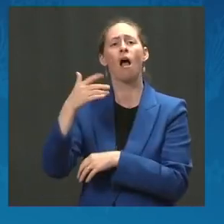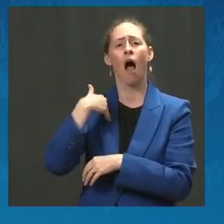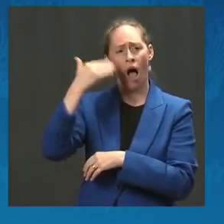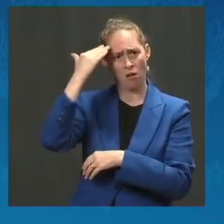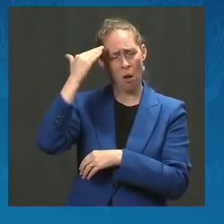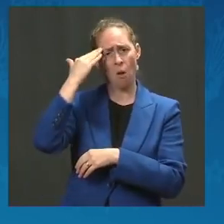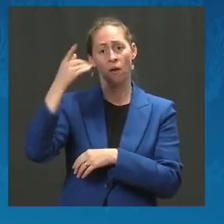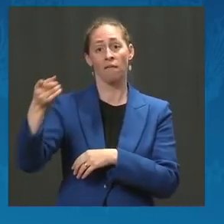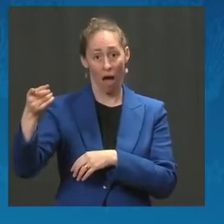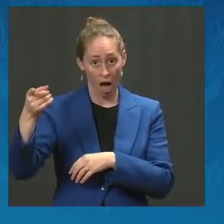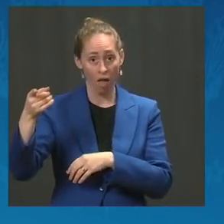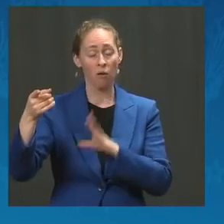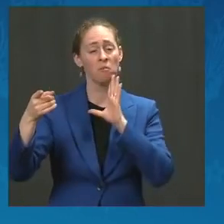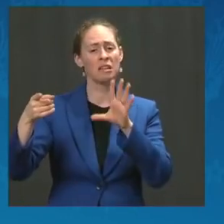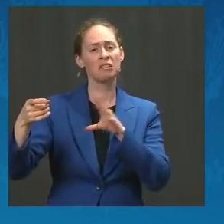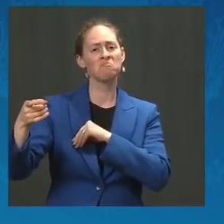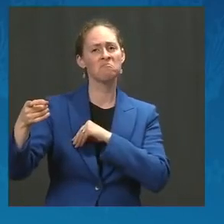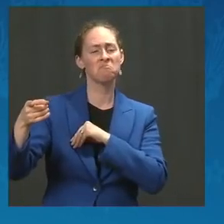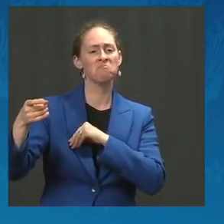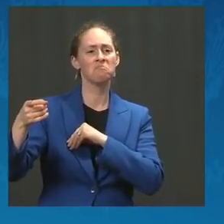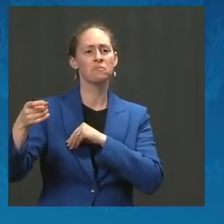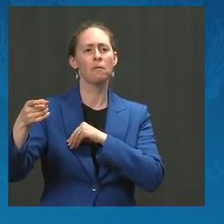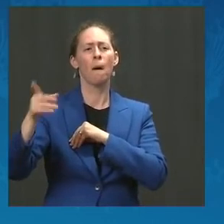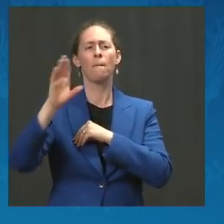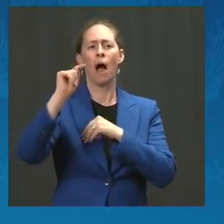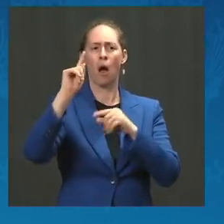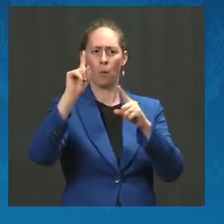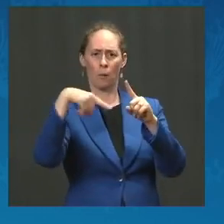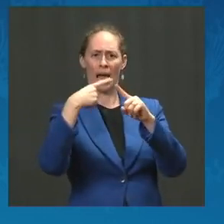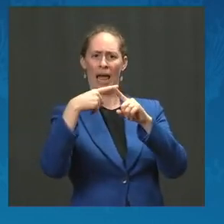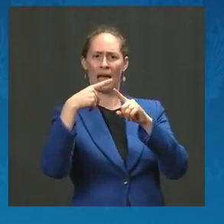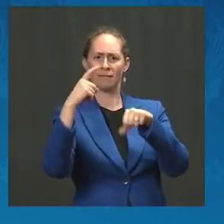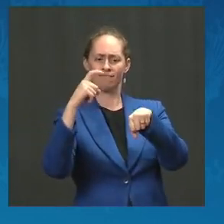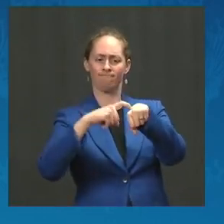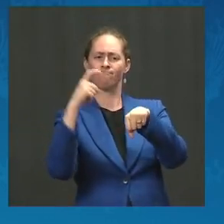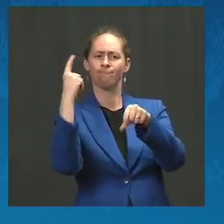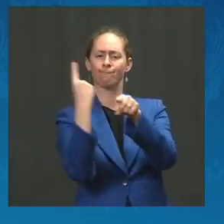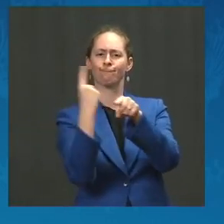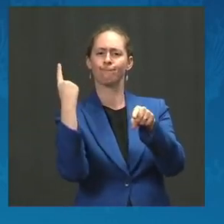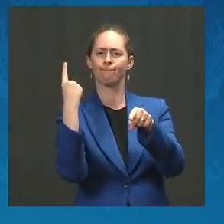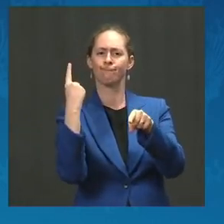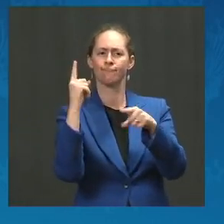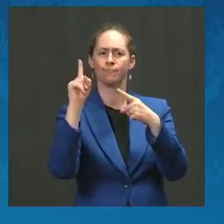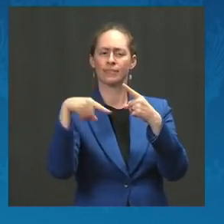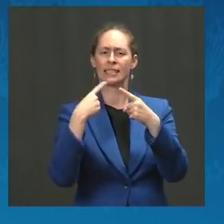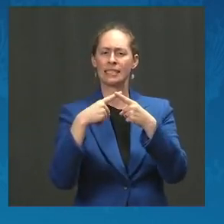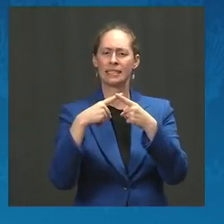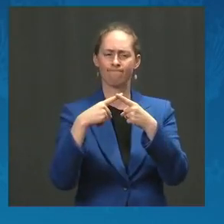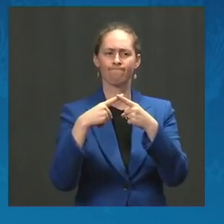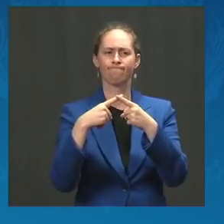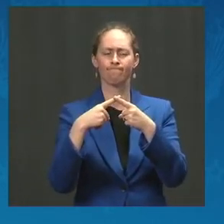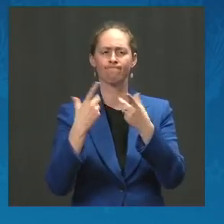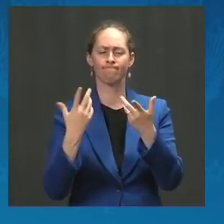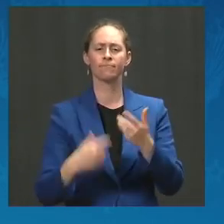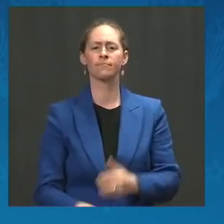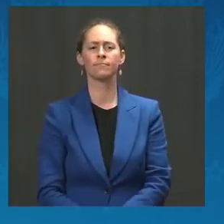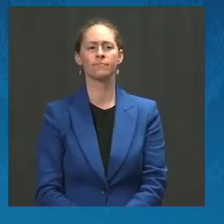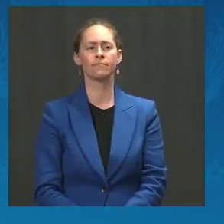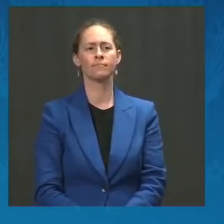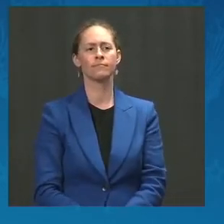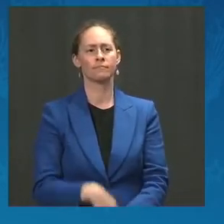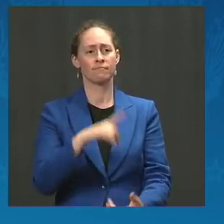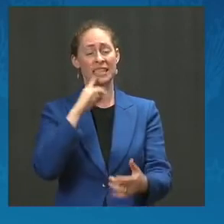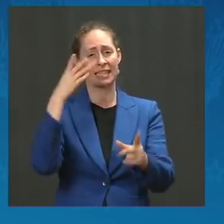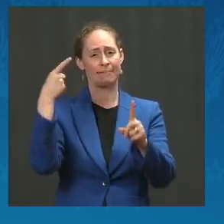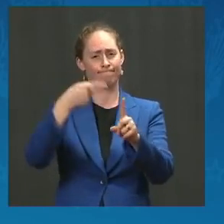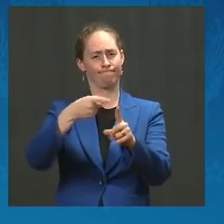and the question is, when is the right time to get the most bang for the buck when you do it? A lot of this is timing, and so I